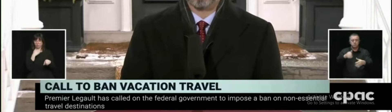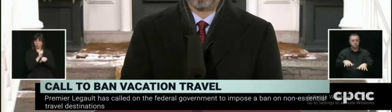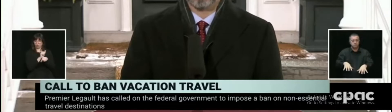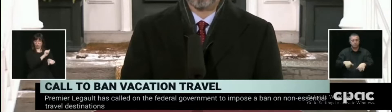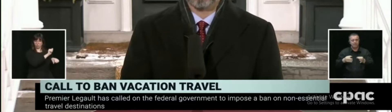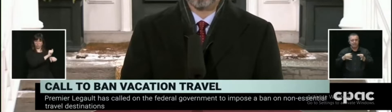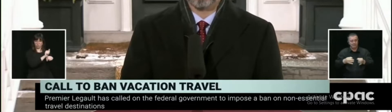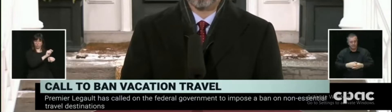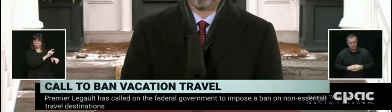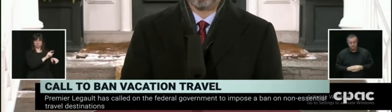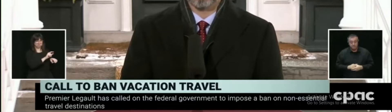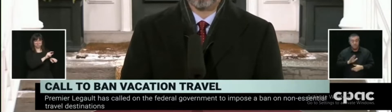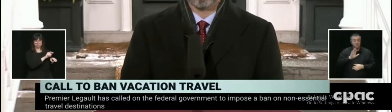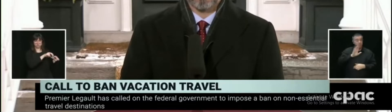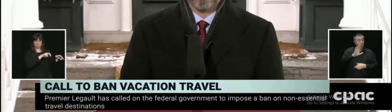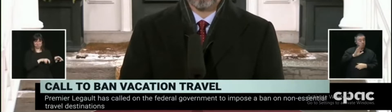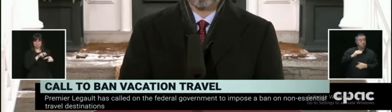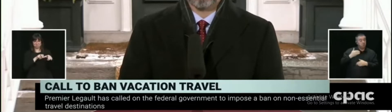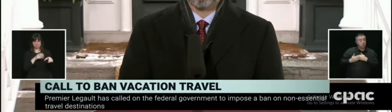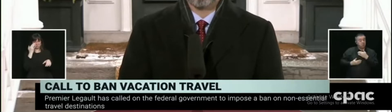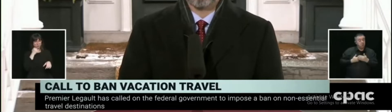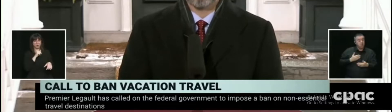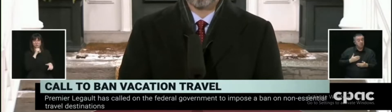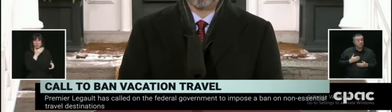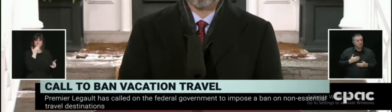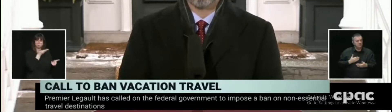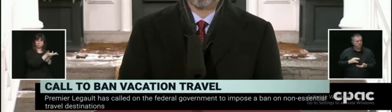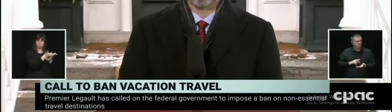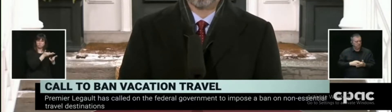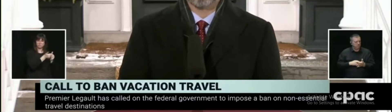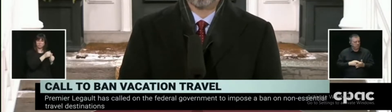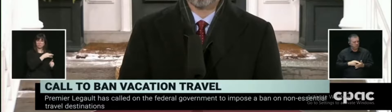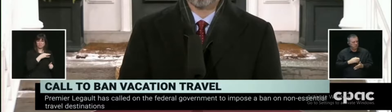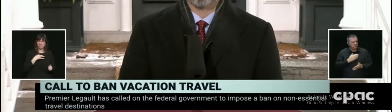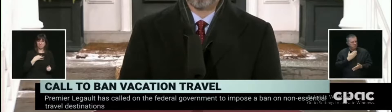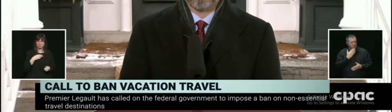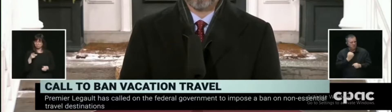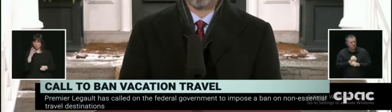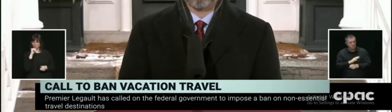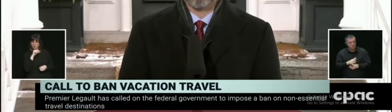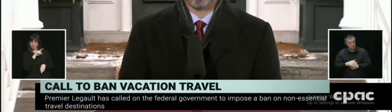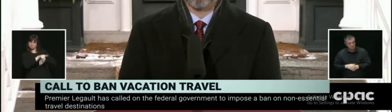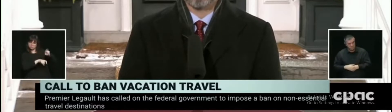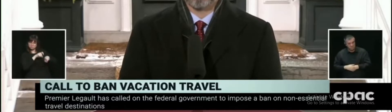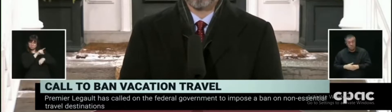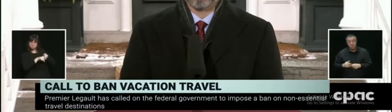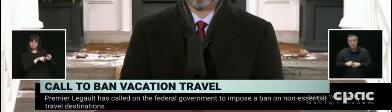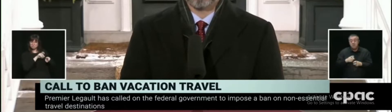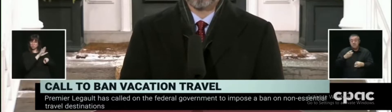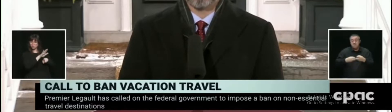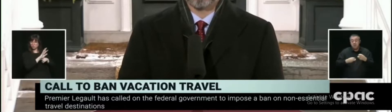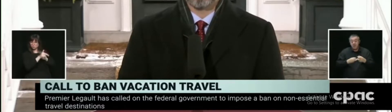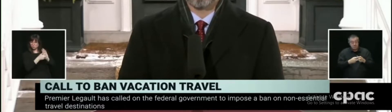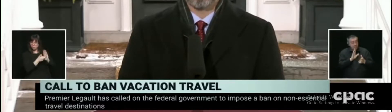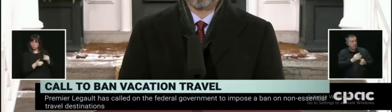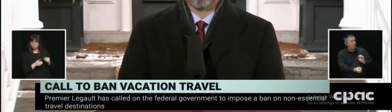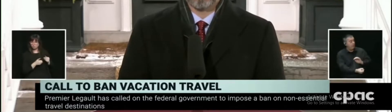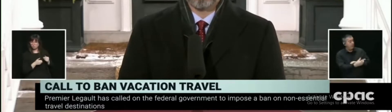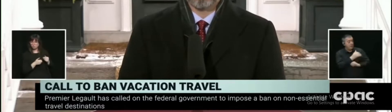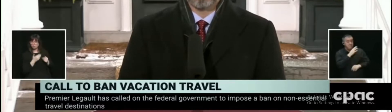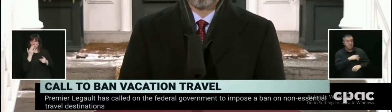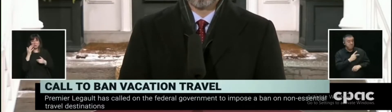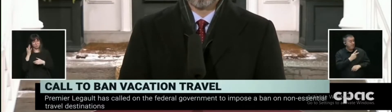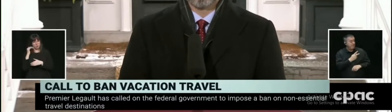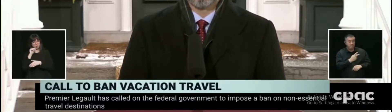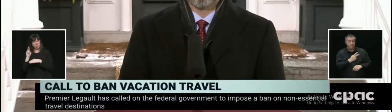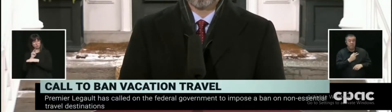and questions around her treatment of staff there. So why didn't your government ask some pretty basic questions about her ability to lead, and why won't you commit to using a committee